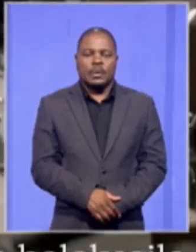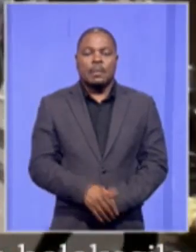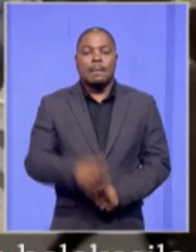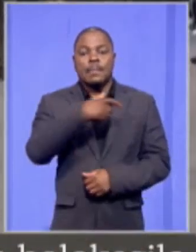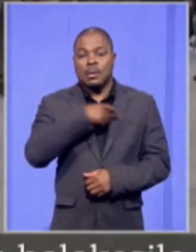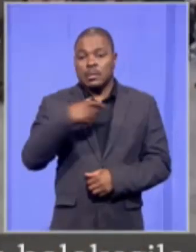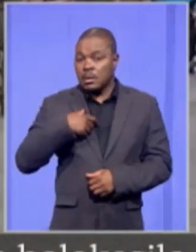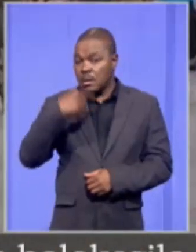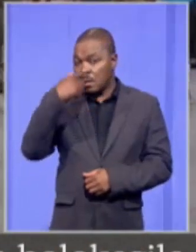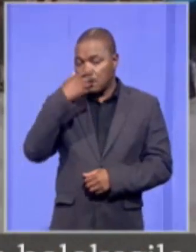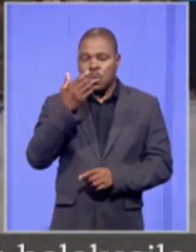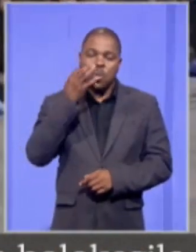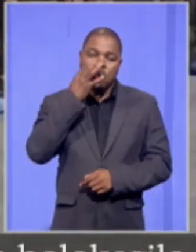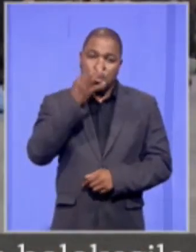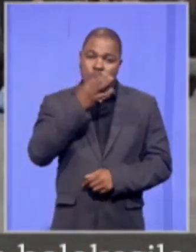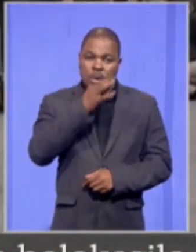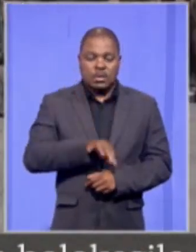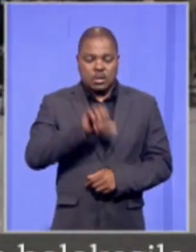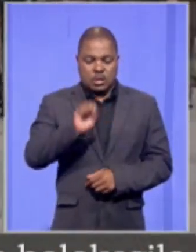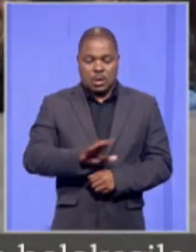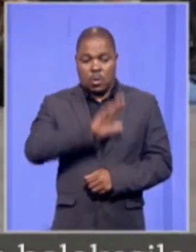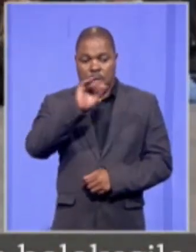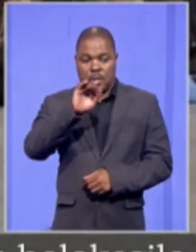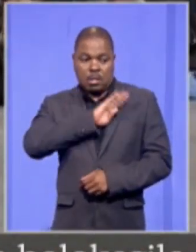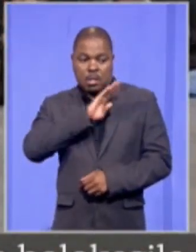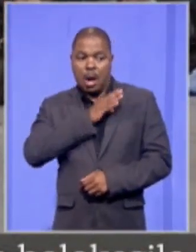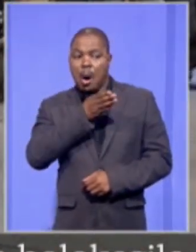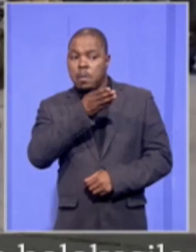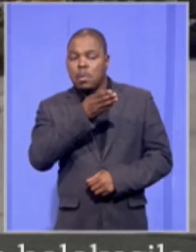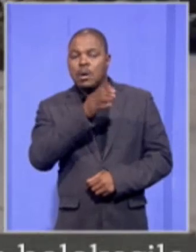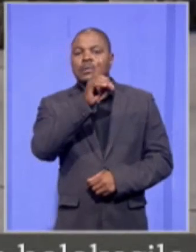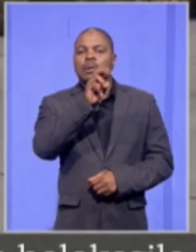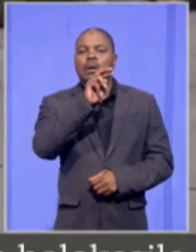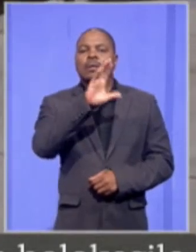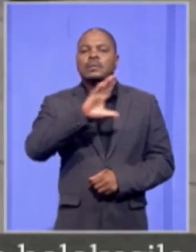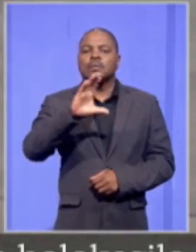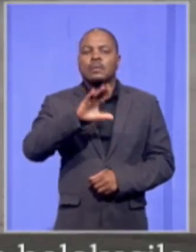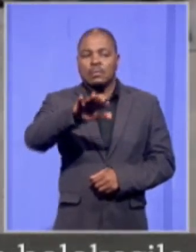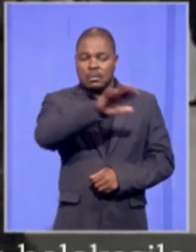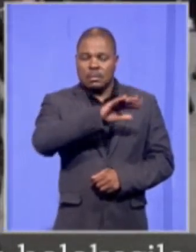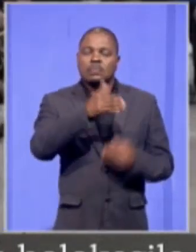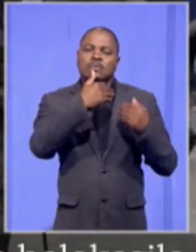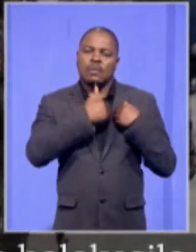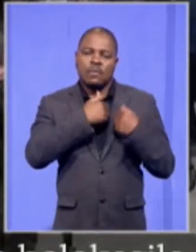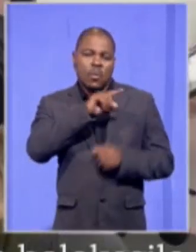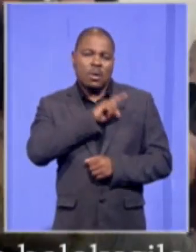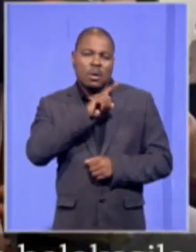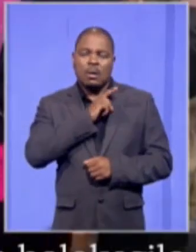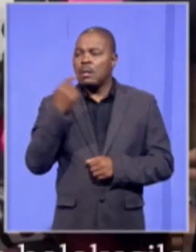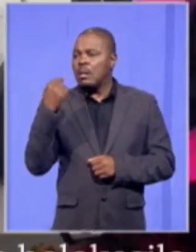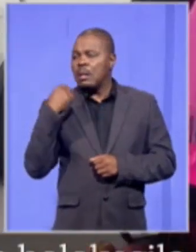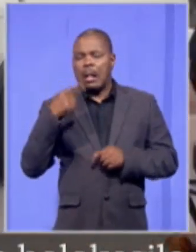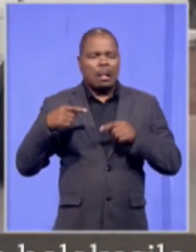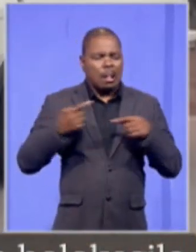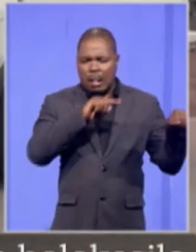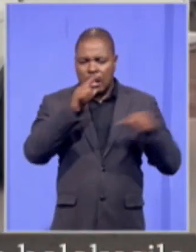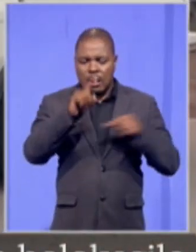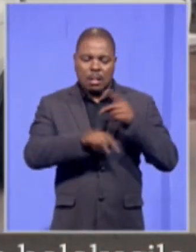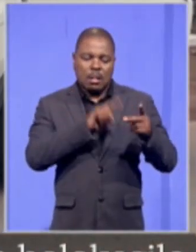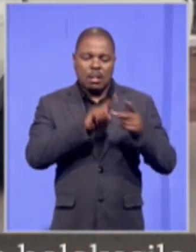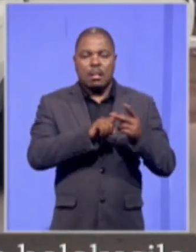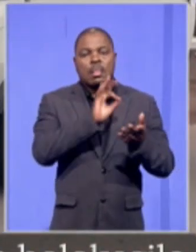Cyril Ramaphosa o re mašole ya ka Afrika Borwa ka DRC a lefelong leo le bolokegilego ka morago ga dikgohlano tšeo di fetilego ka maphelo